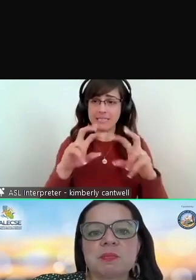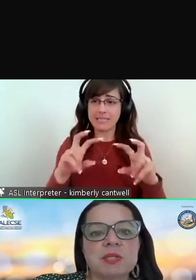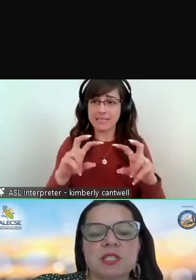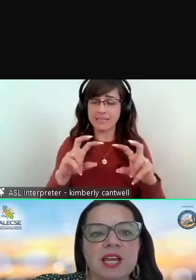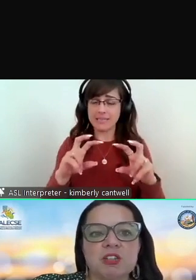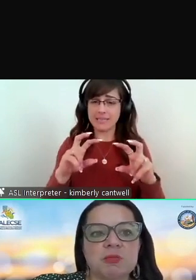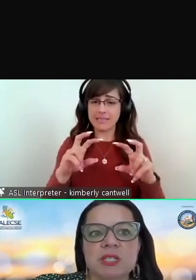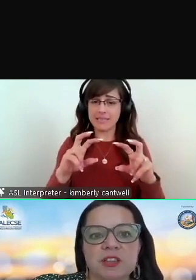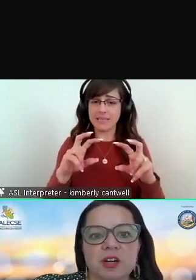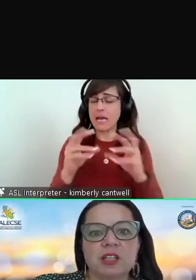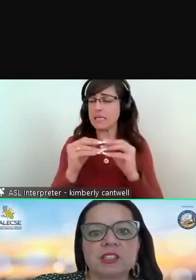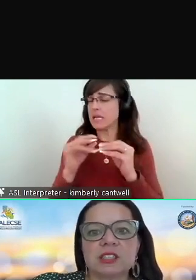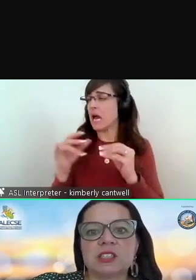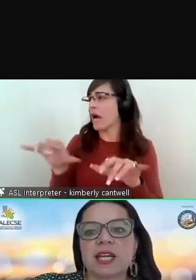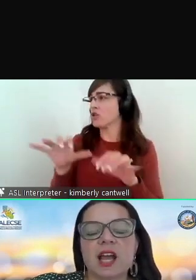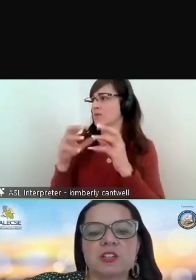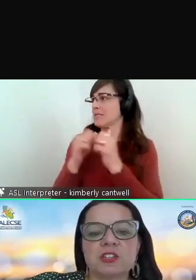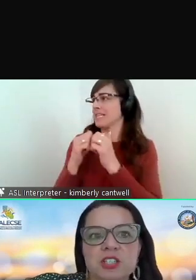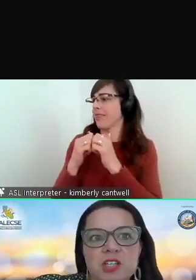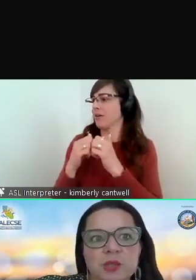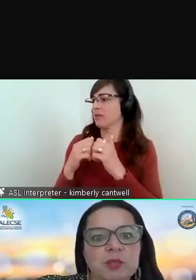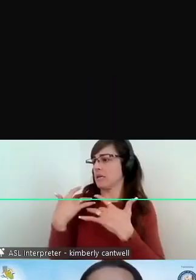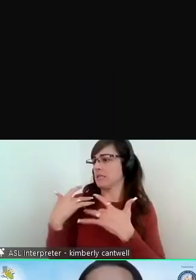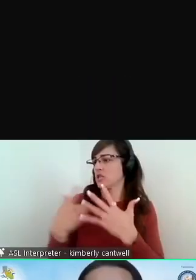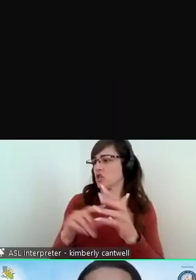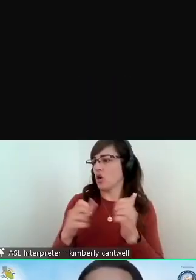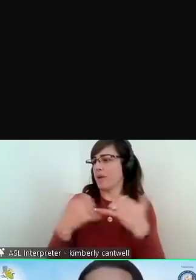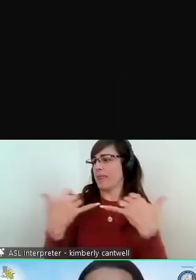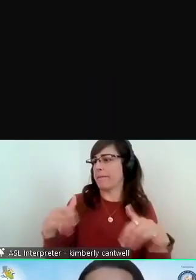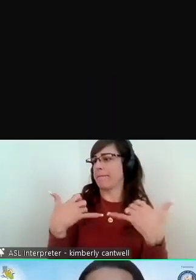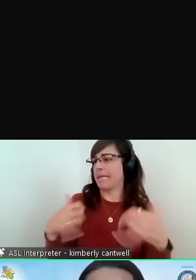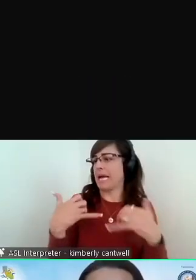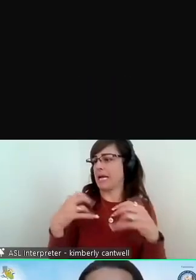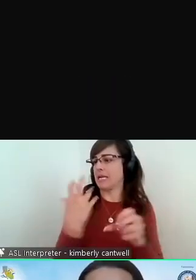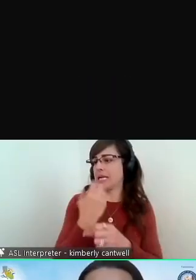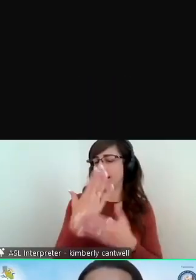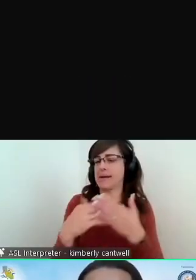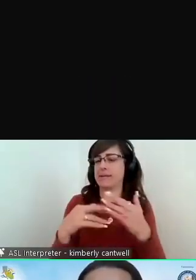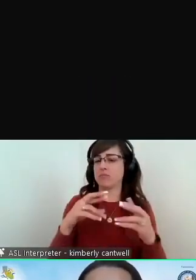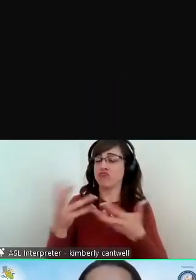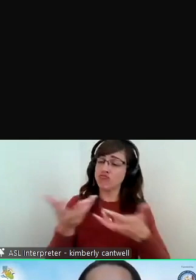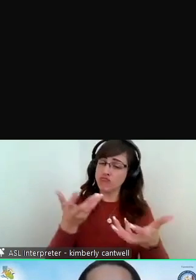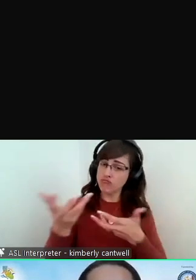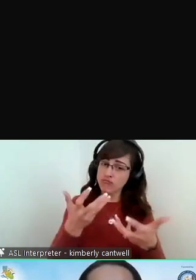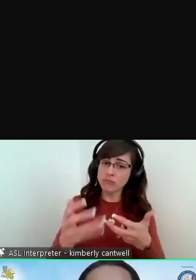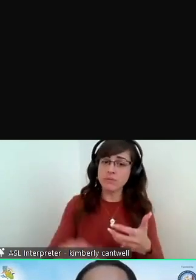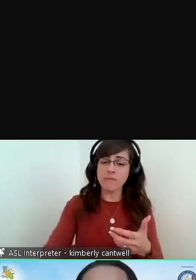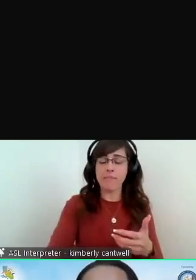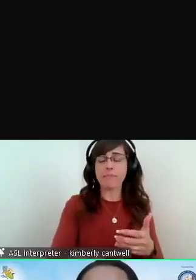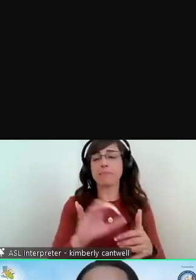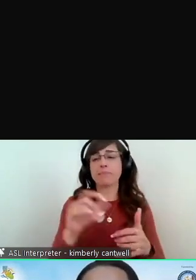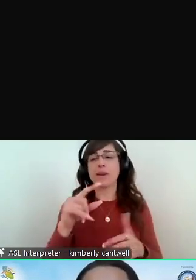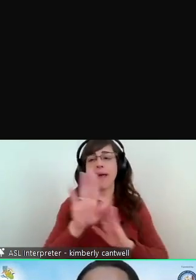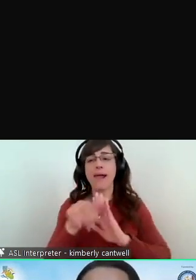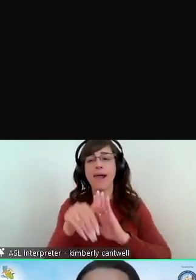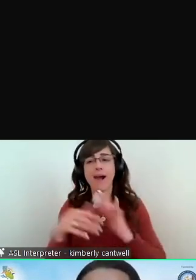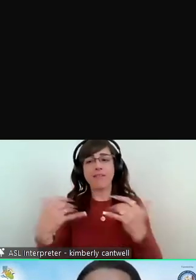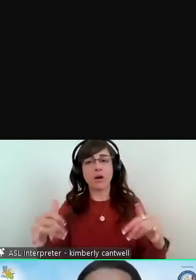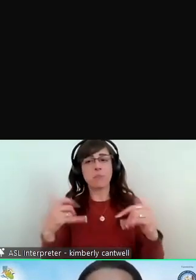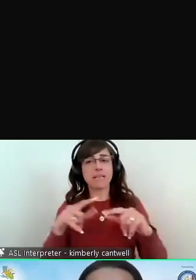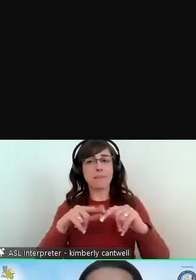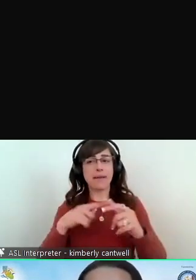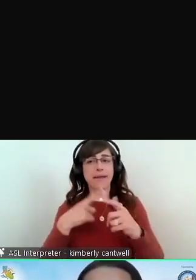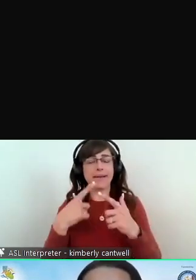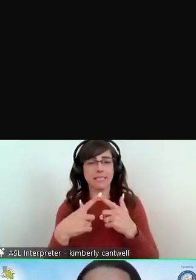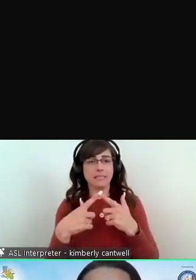do them together. I usually start with play, so I'd get some rapport. Right. So I'll do like a half an hour of play-based,